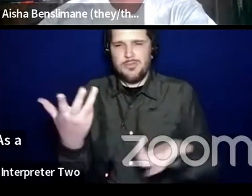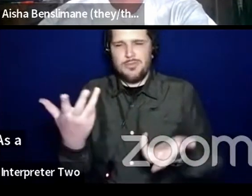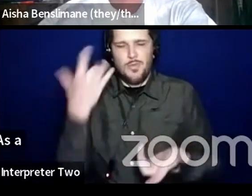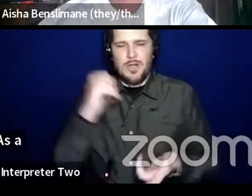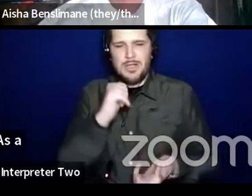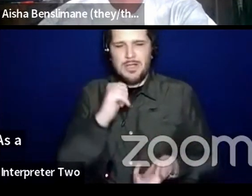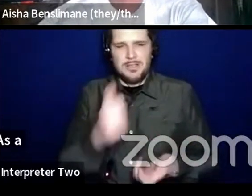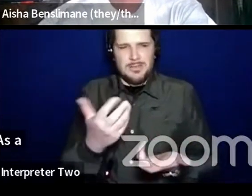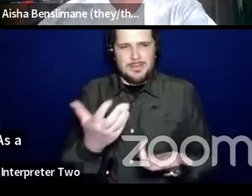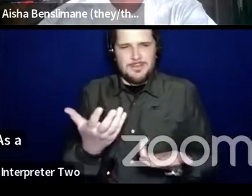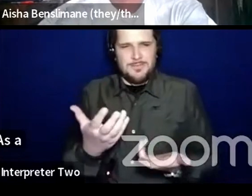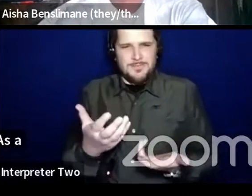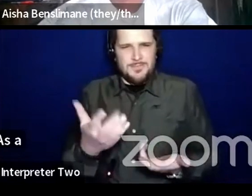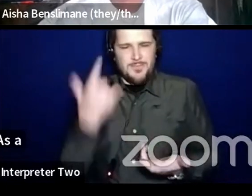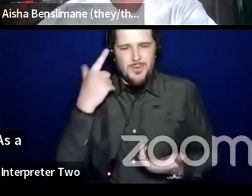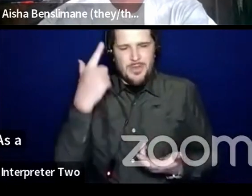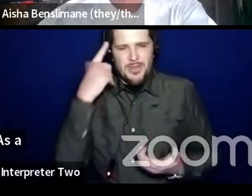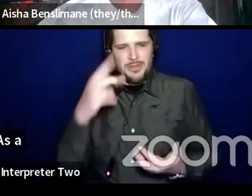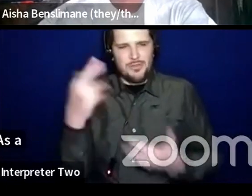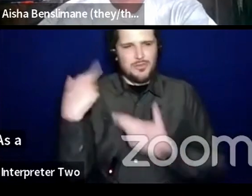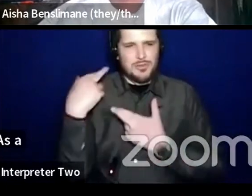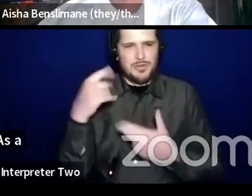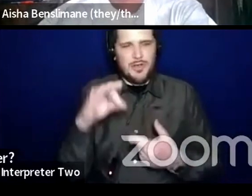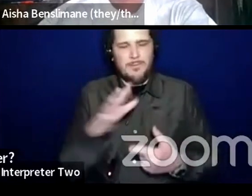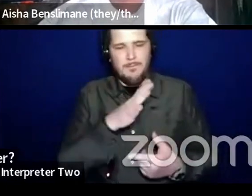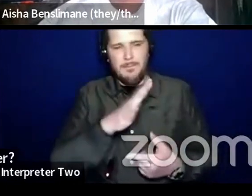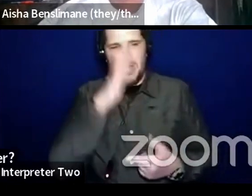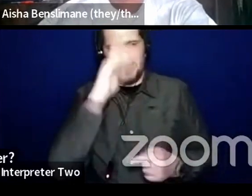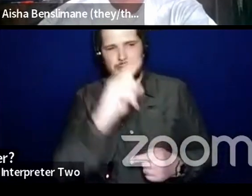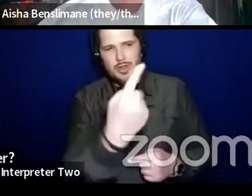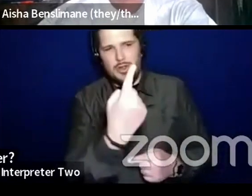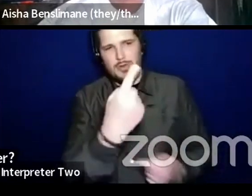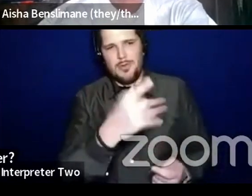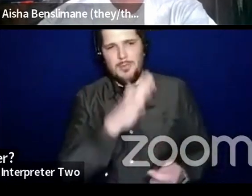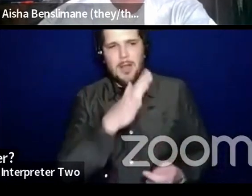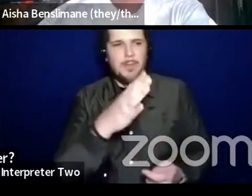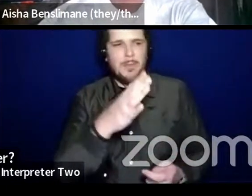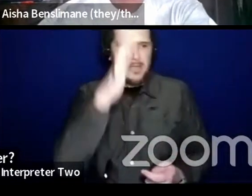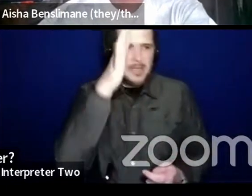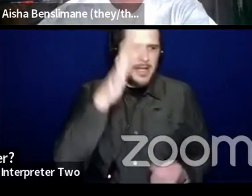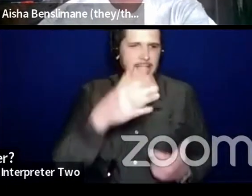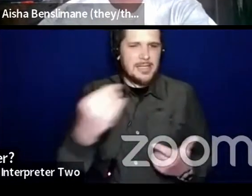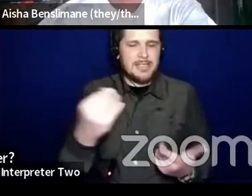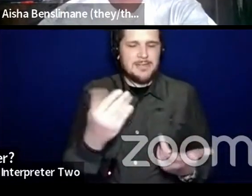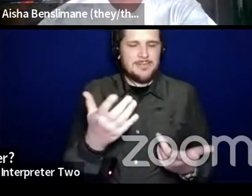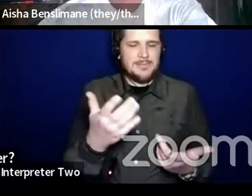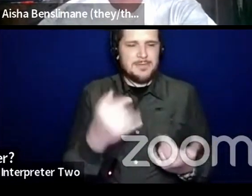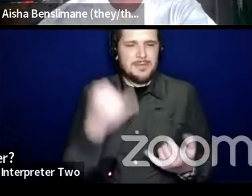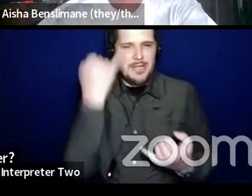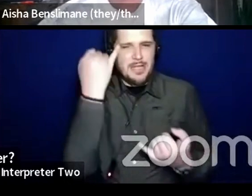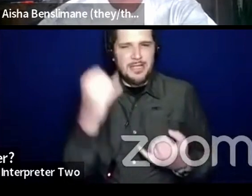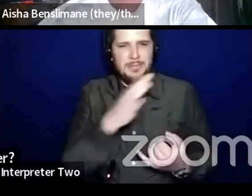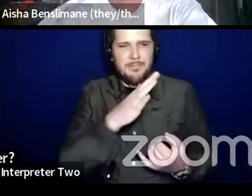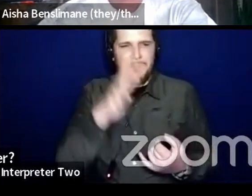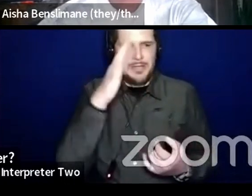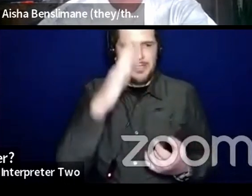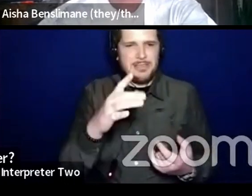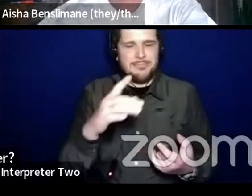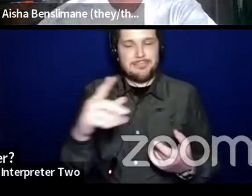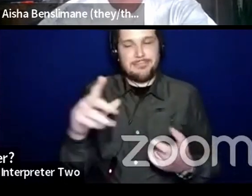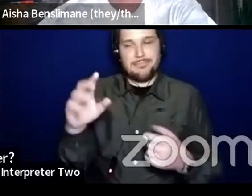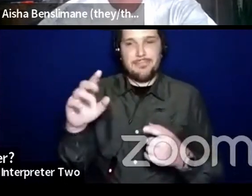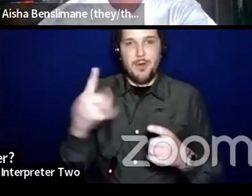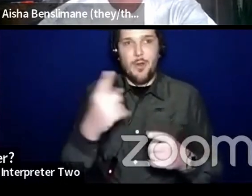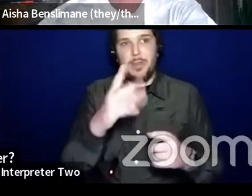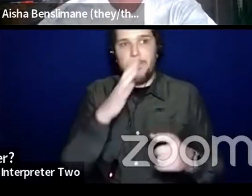do we think it's the responsibility of parents alone, mom and dad, and even the idea that parents exist as a mom and dad, but why is it